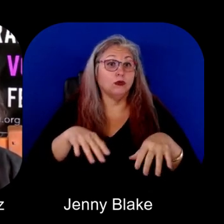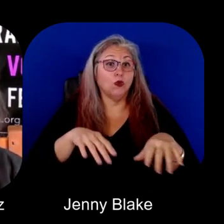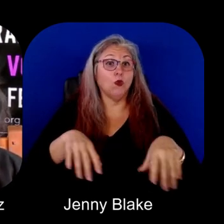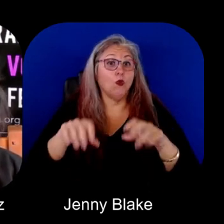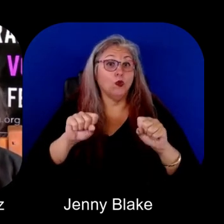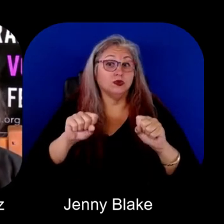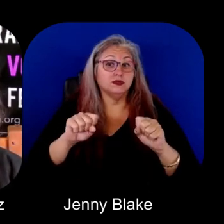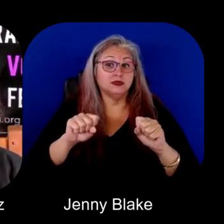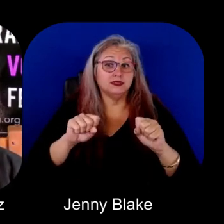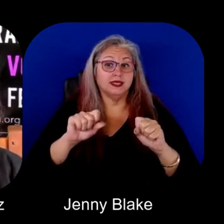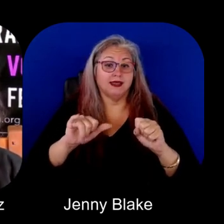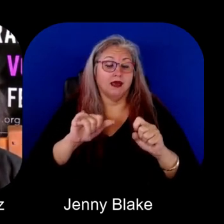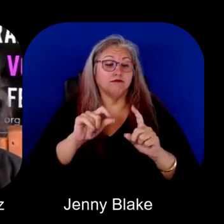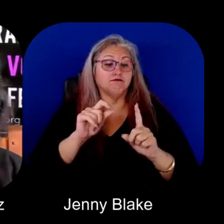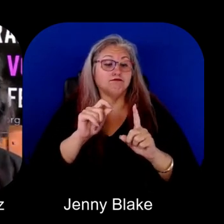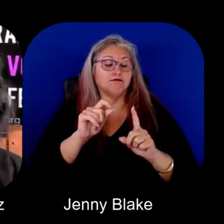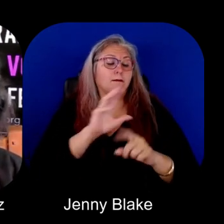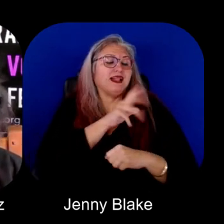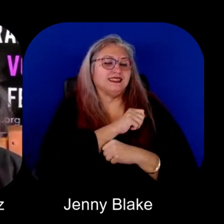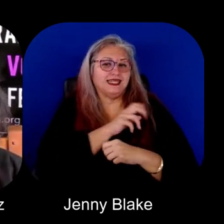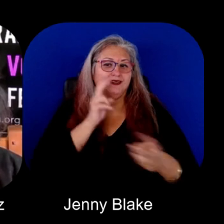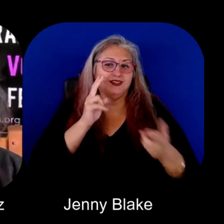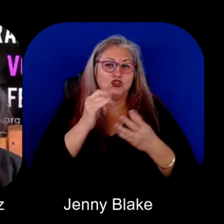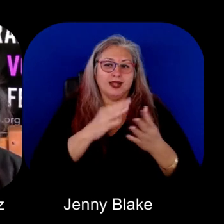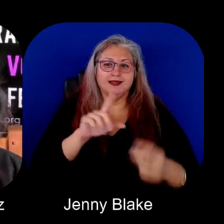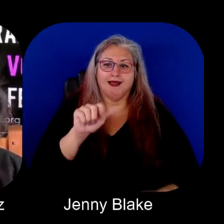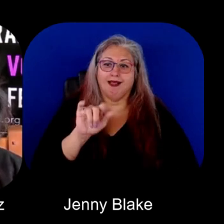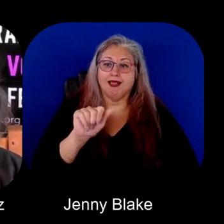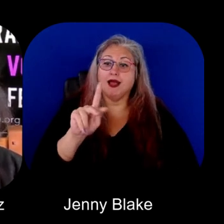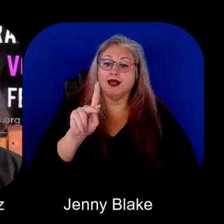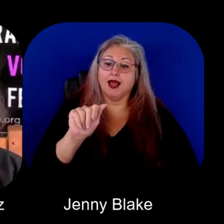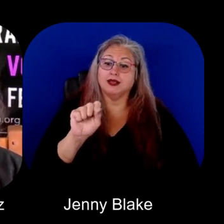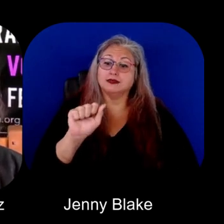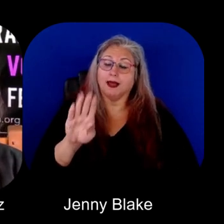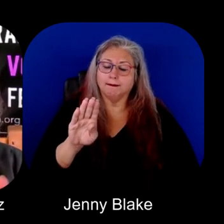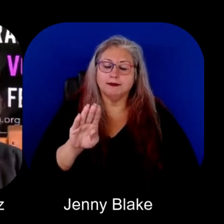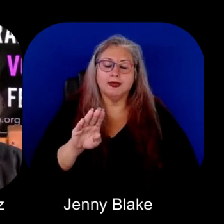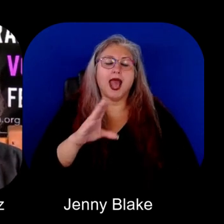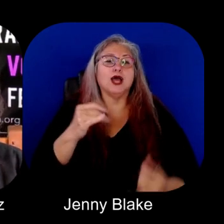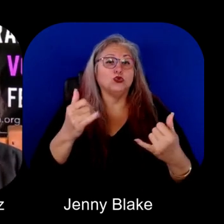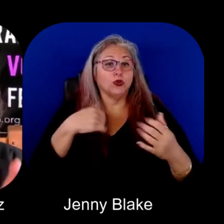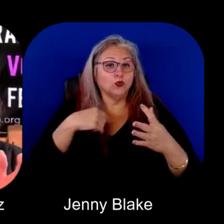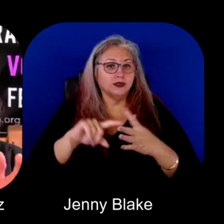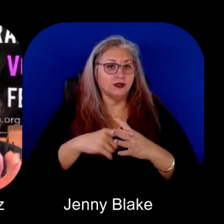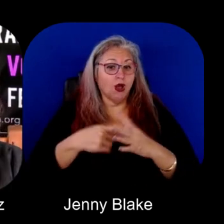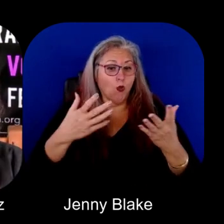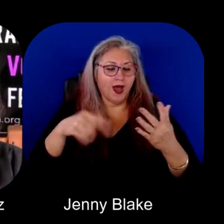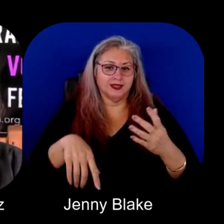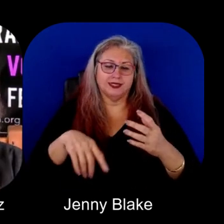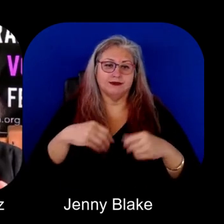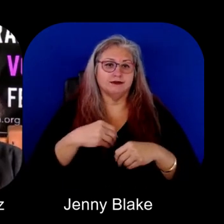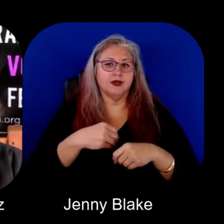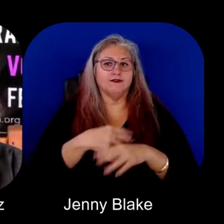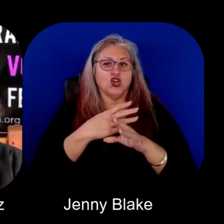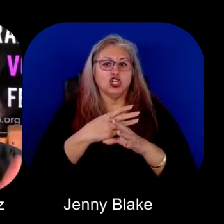of hosting Palestinian visual artist Leila Kassab. And today begins the virtual